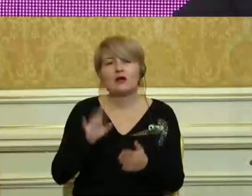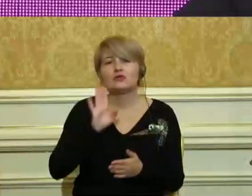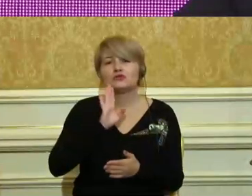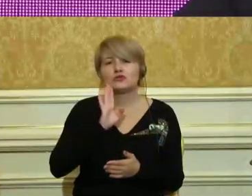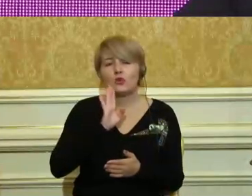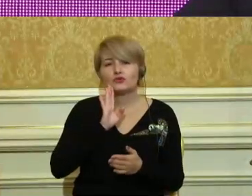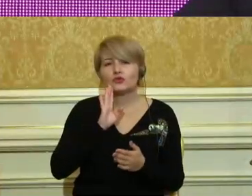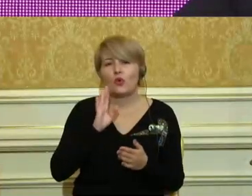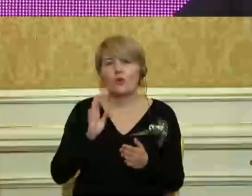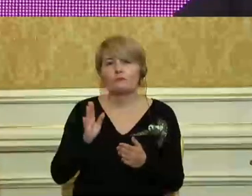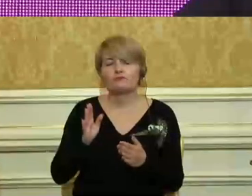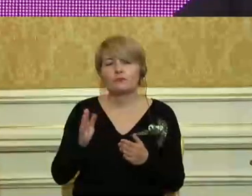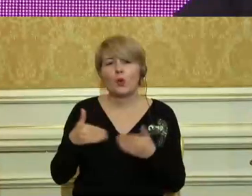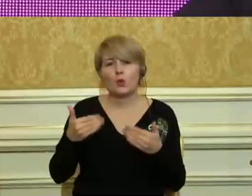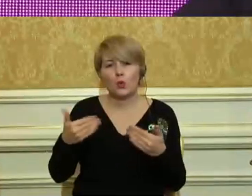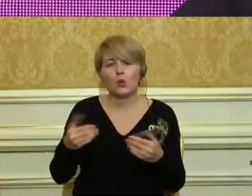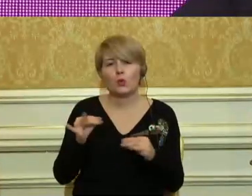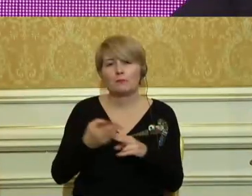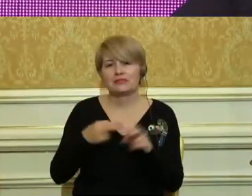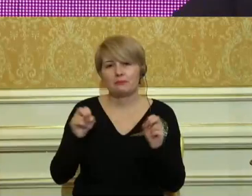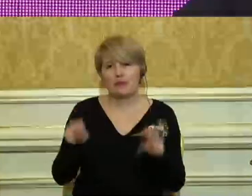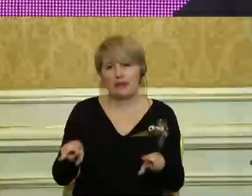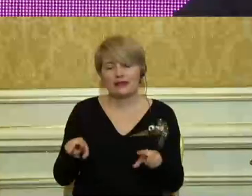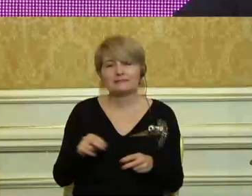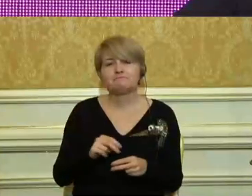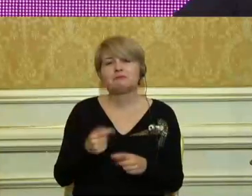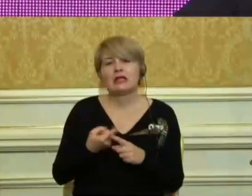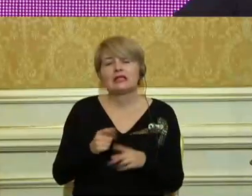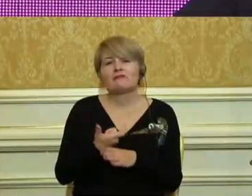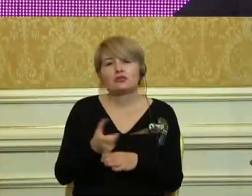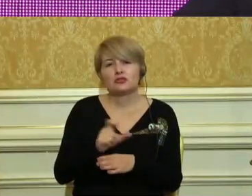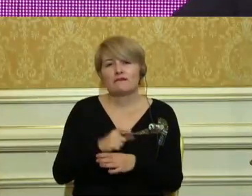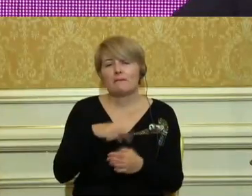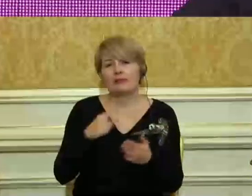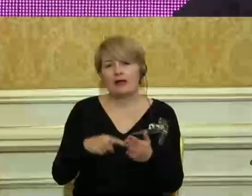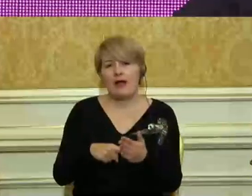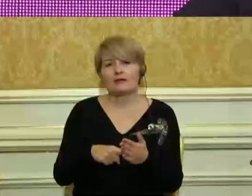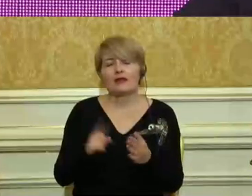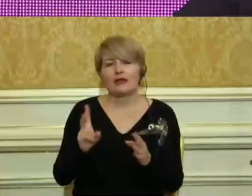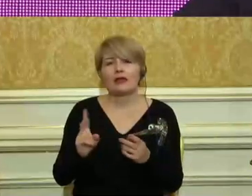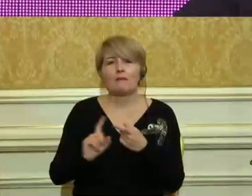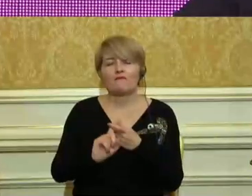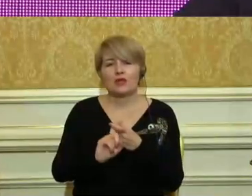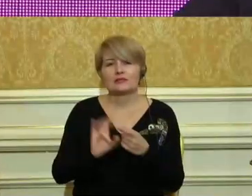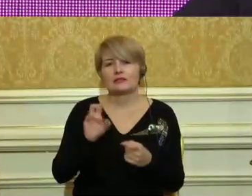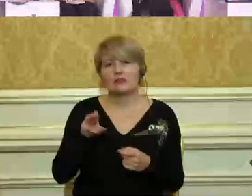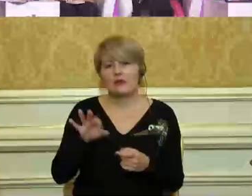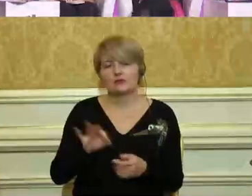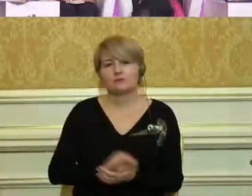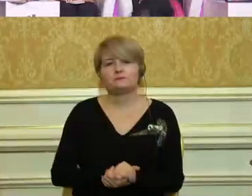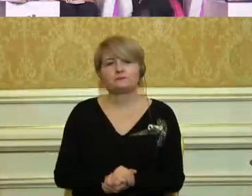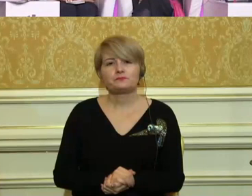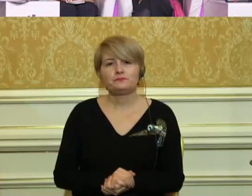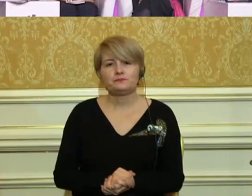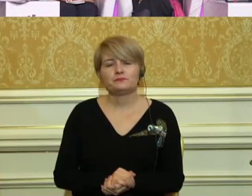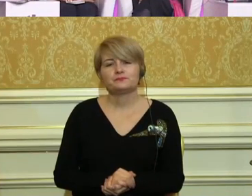how fast you've adopted all that ideas, etc. So dealing with NATO's and alliance, could you